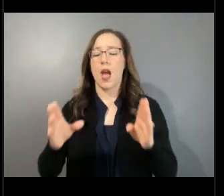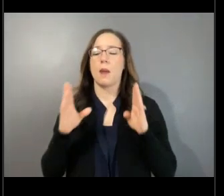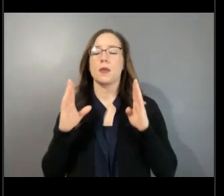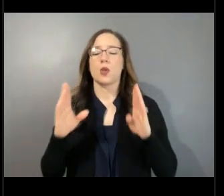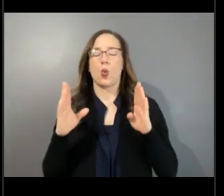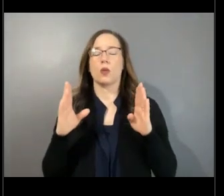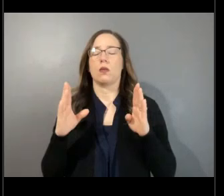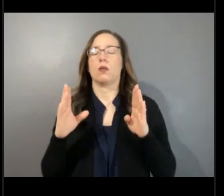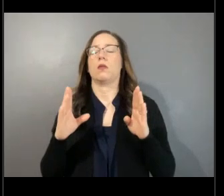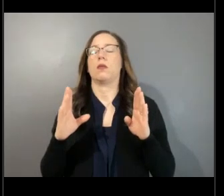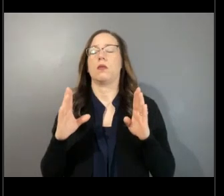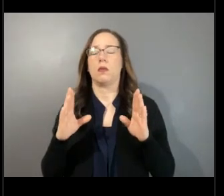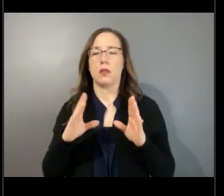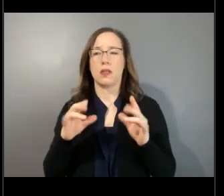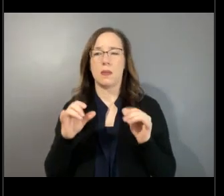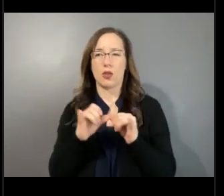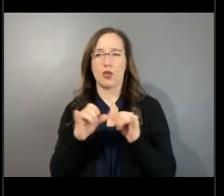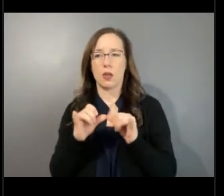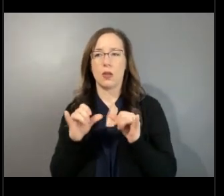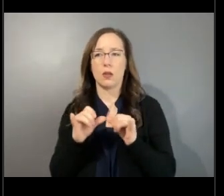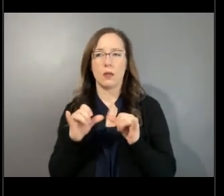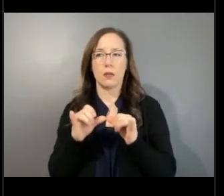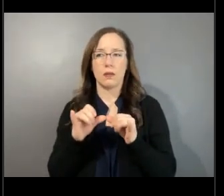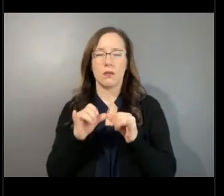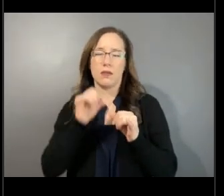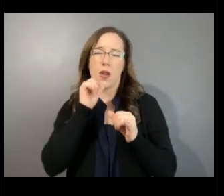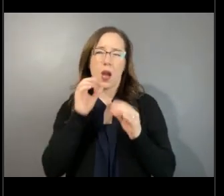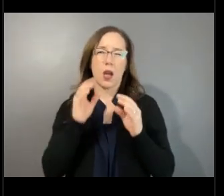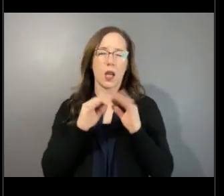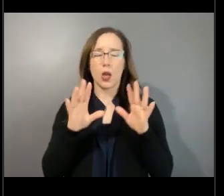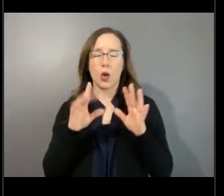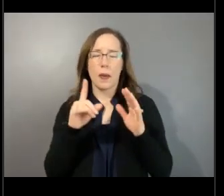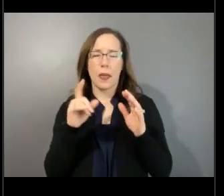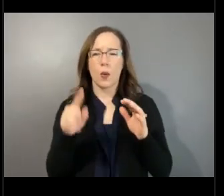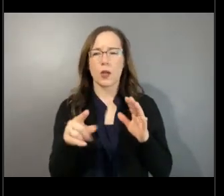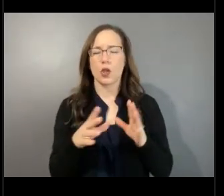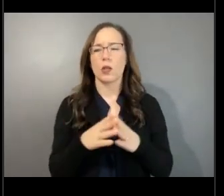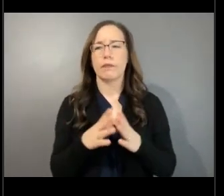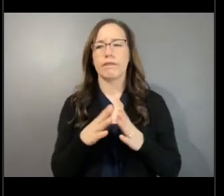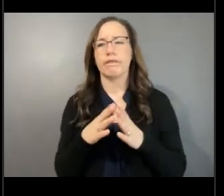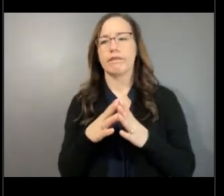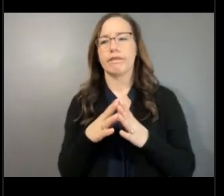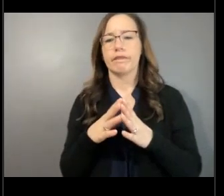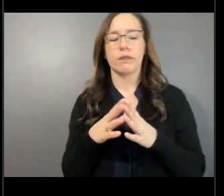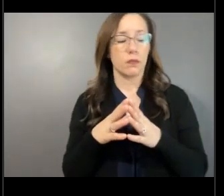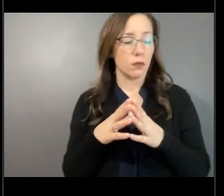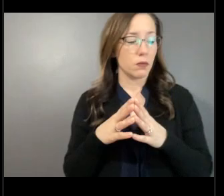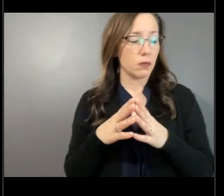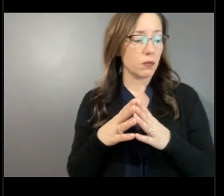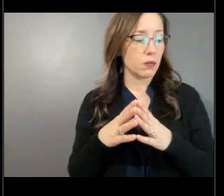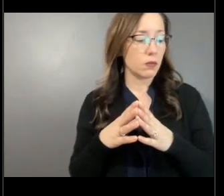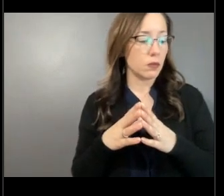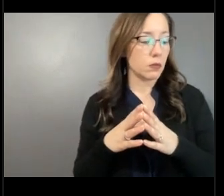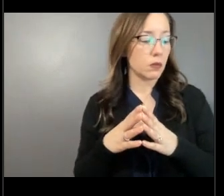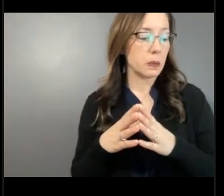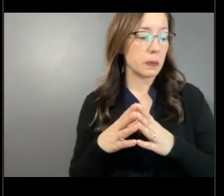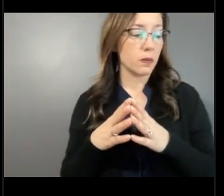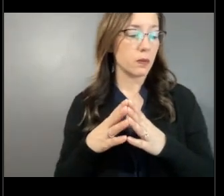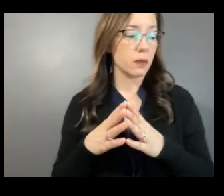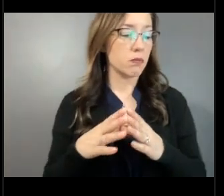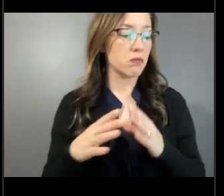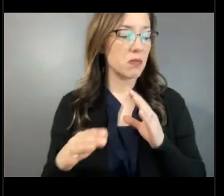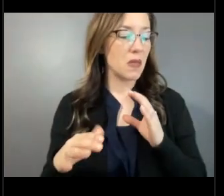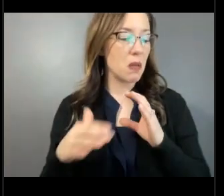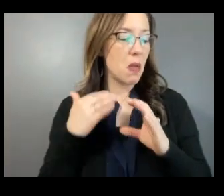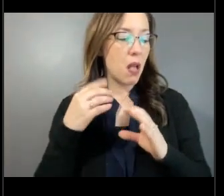dimension? And so not really clear about that question. So Randall, if you would email that